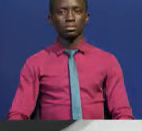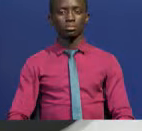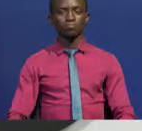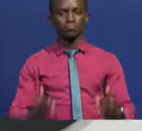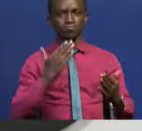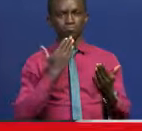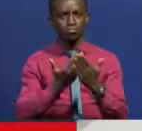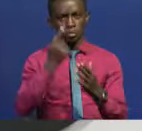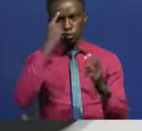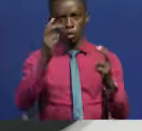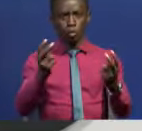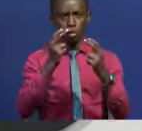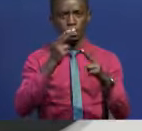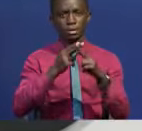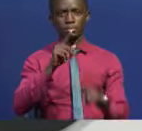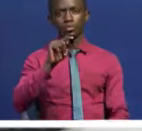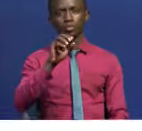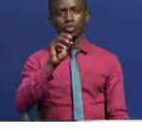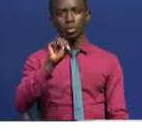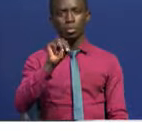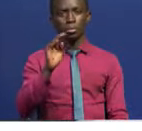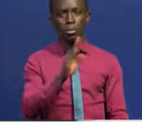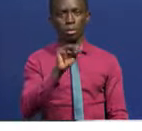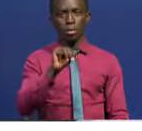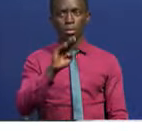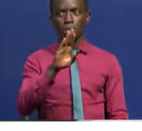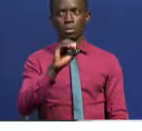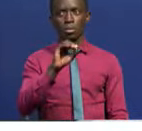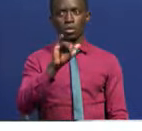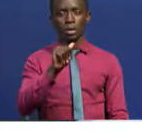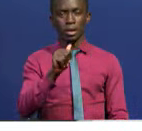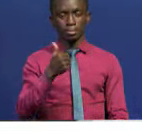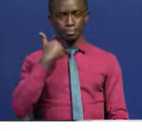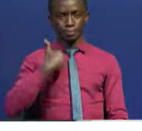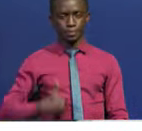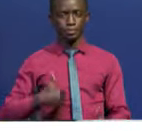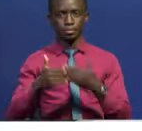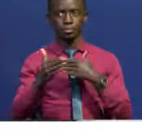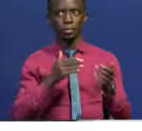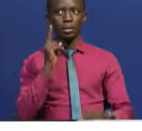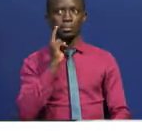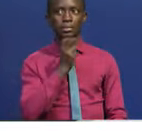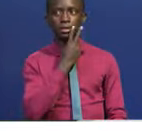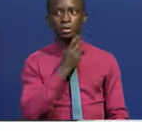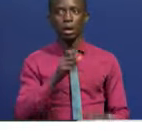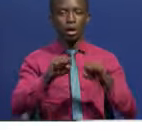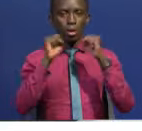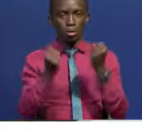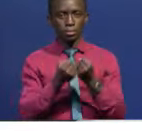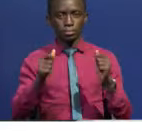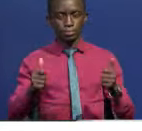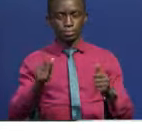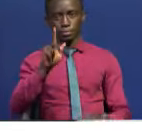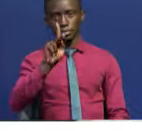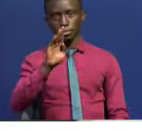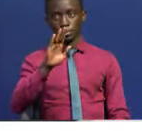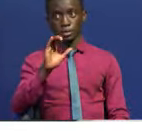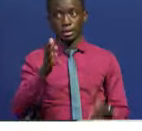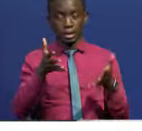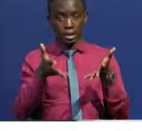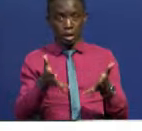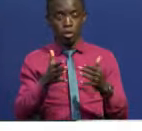If you're joining us, my name is Tom Boy. Our sign language interpreter tonight is Brian Moraro. Our socials at KBC Channel 1. Let's start off with our lead